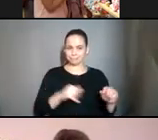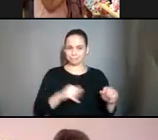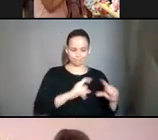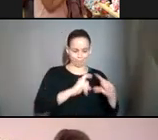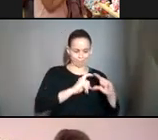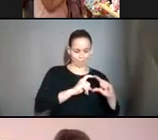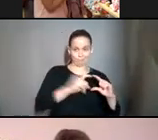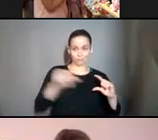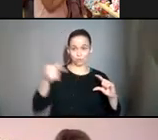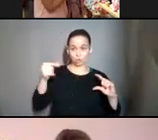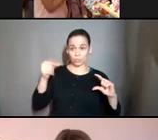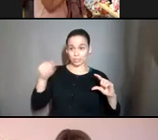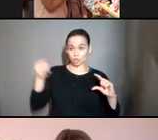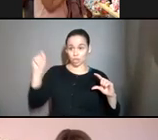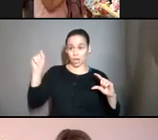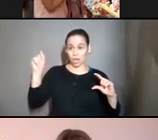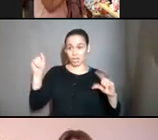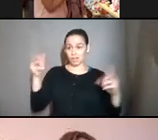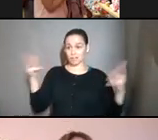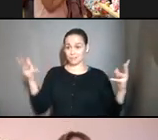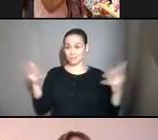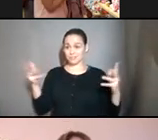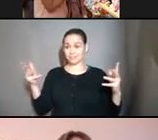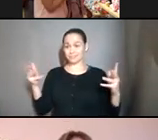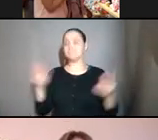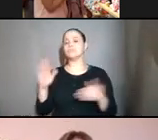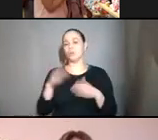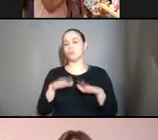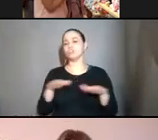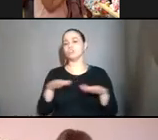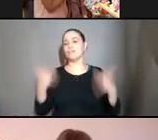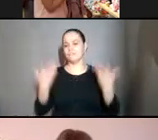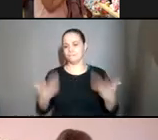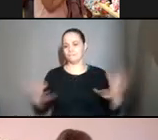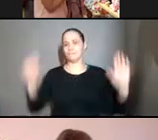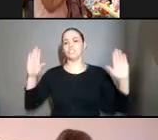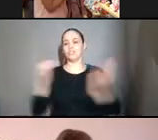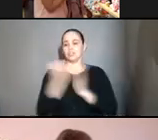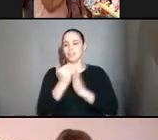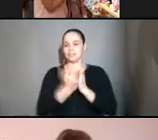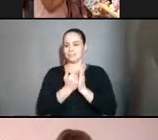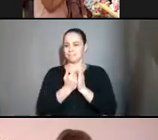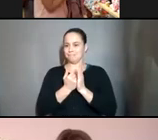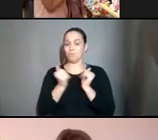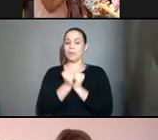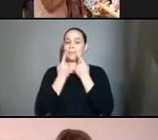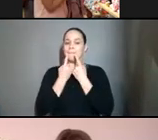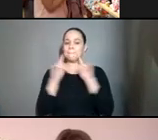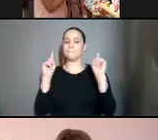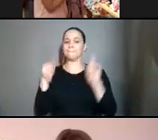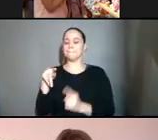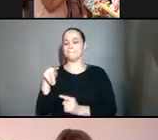check shows that your child has completed the lesson with proficiency. The half